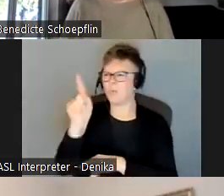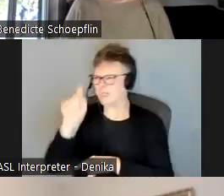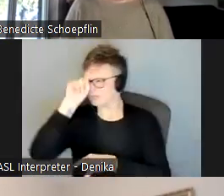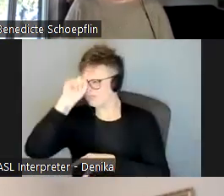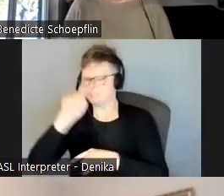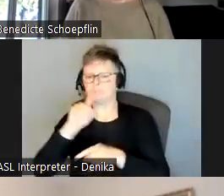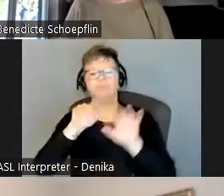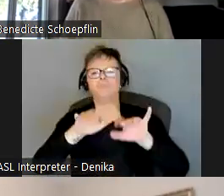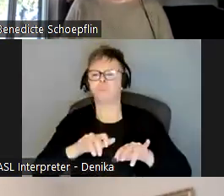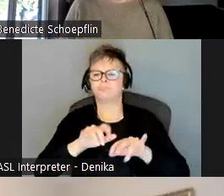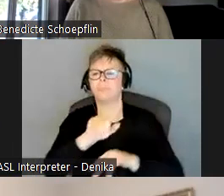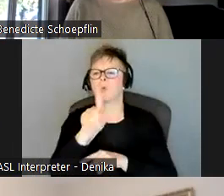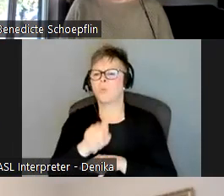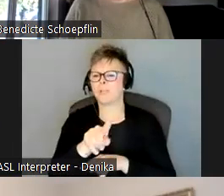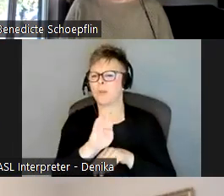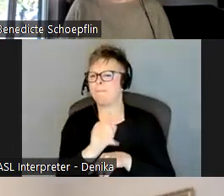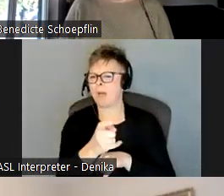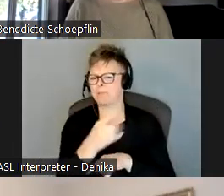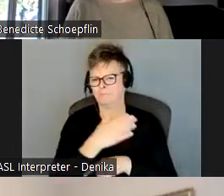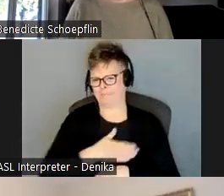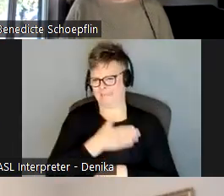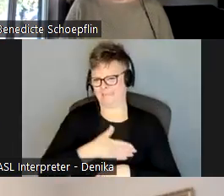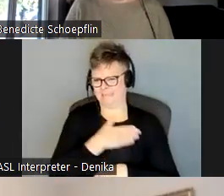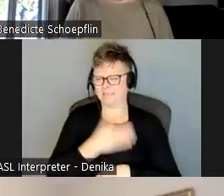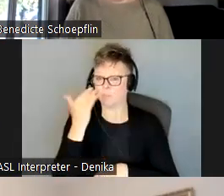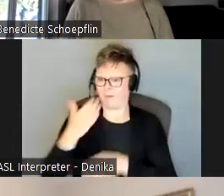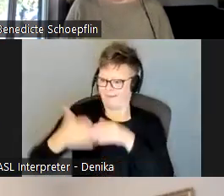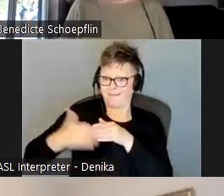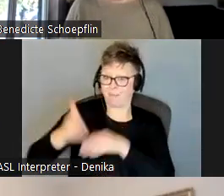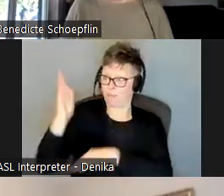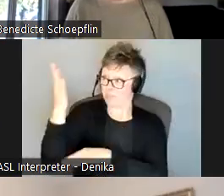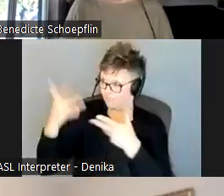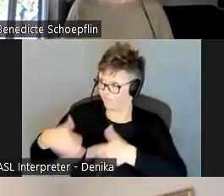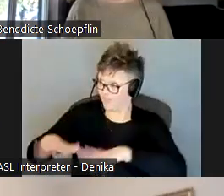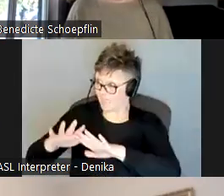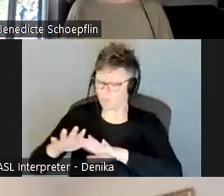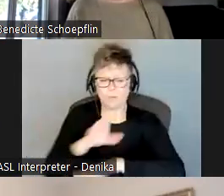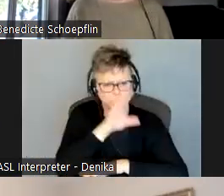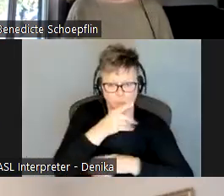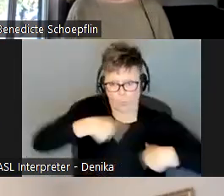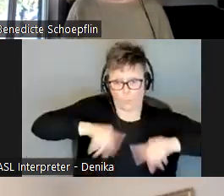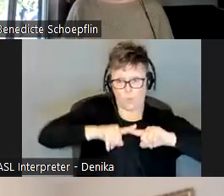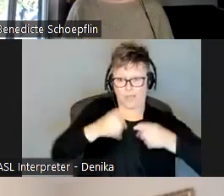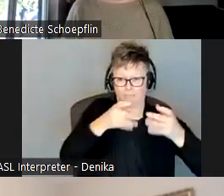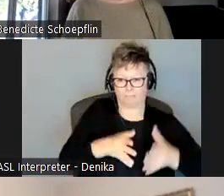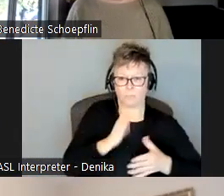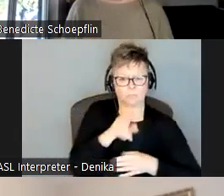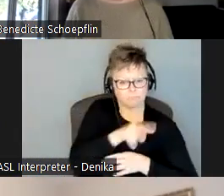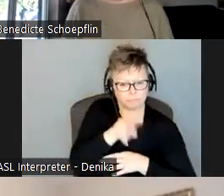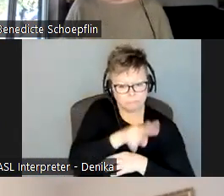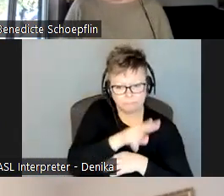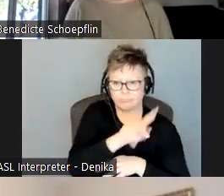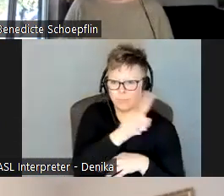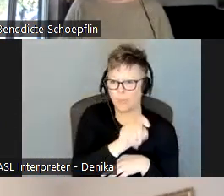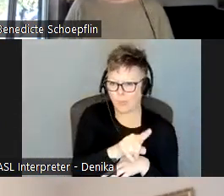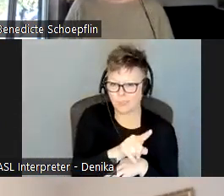It's easy for us to find your questions at the end of the presentation if you put it there, because during the presentation, many